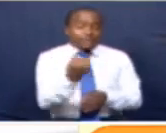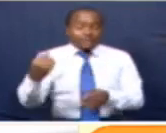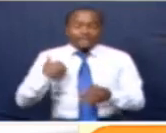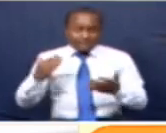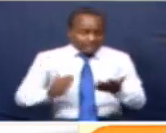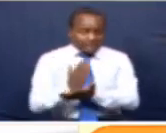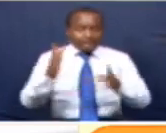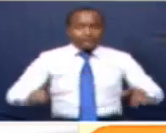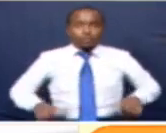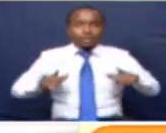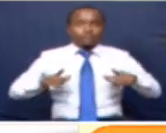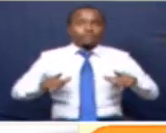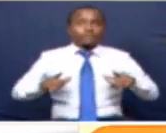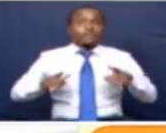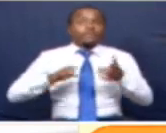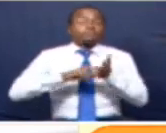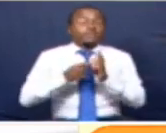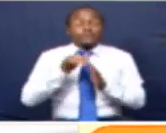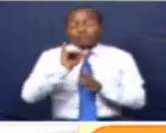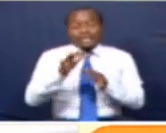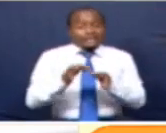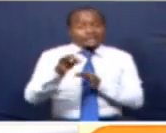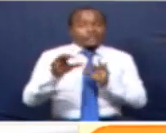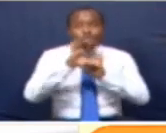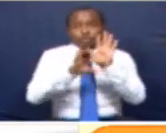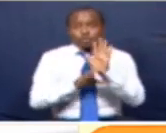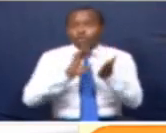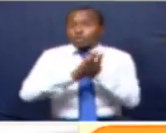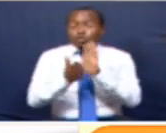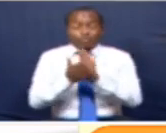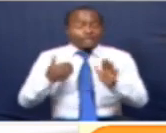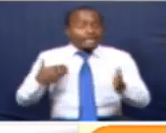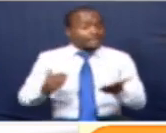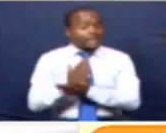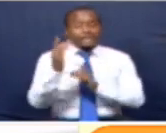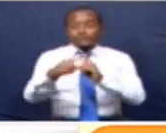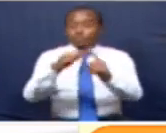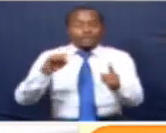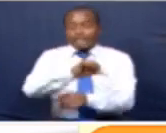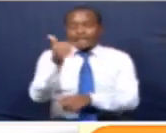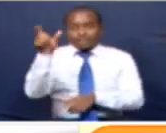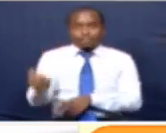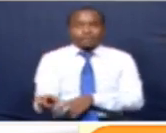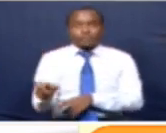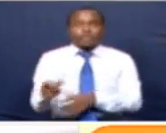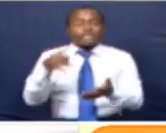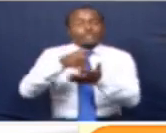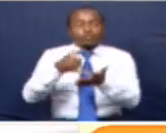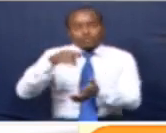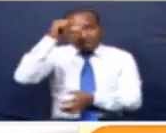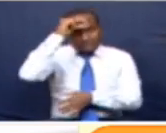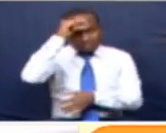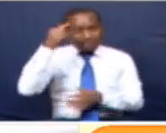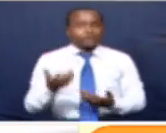to that extent of the Constitution, therefore, nobody has a right to take away anybody's life, including the state.